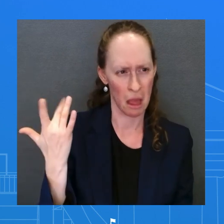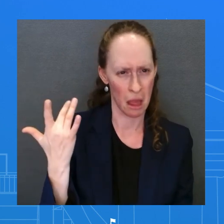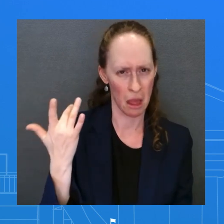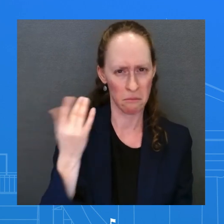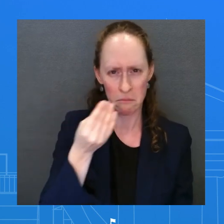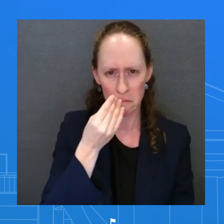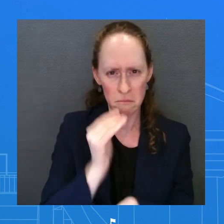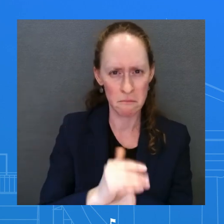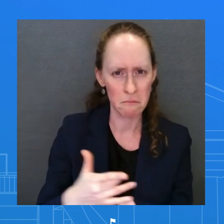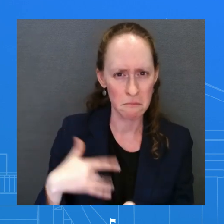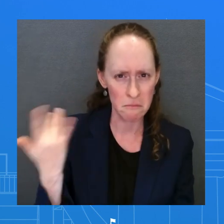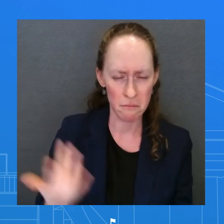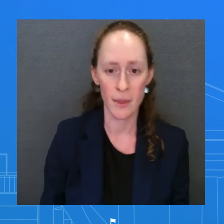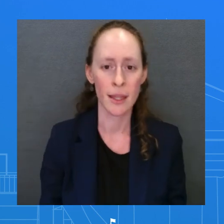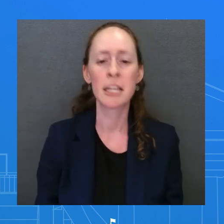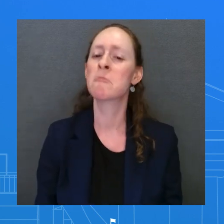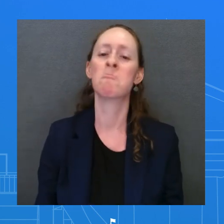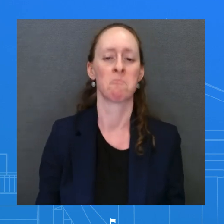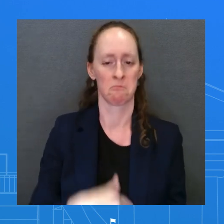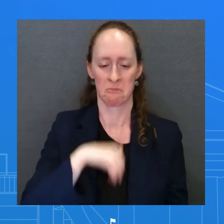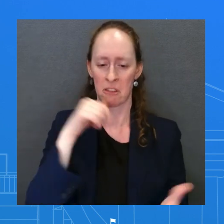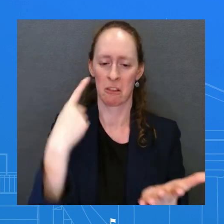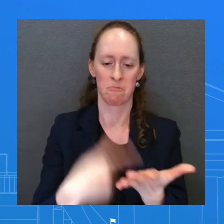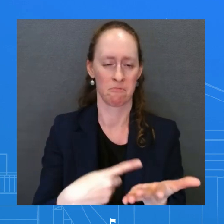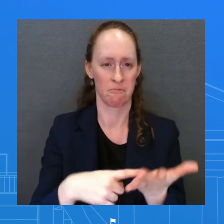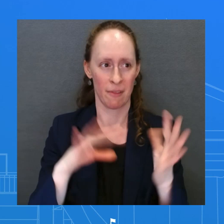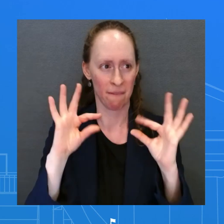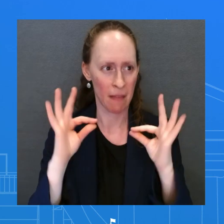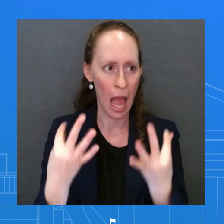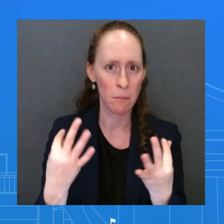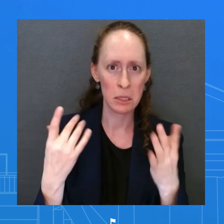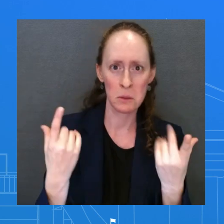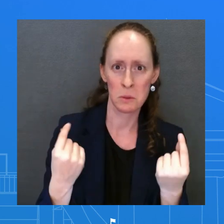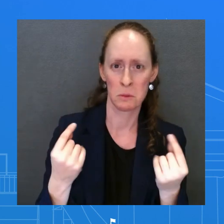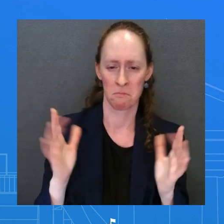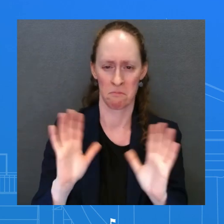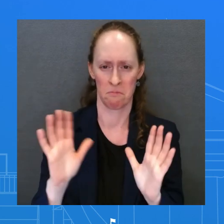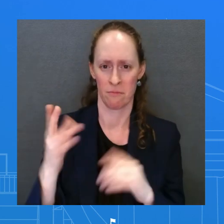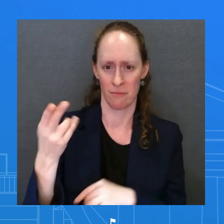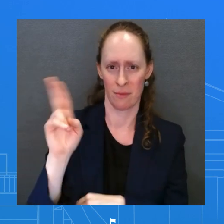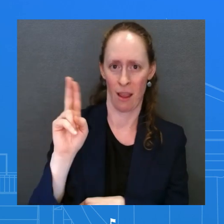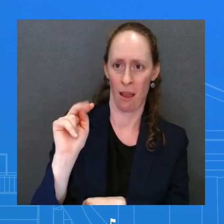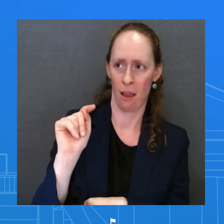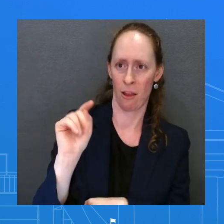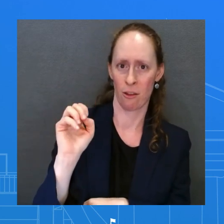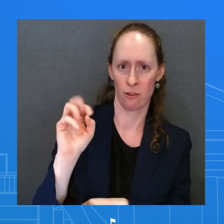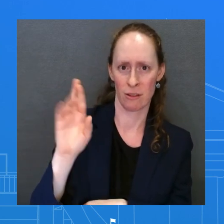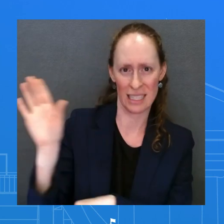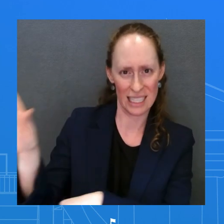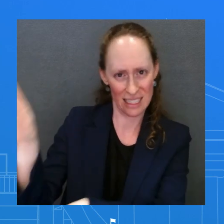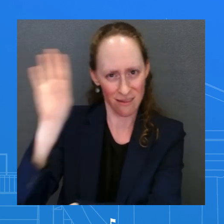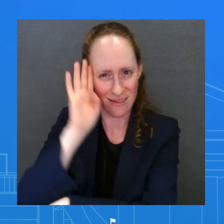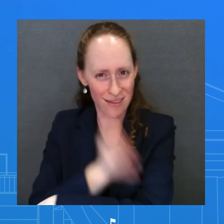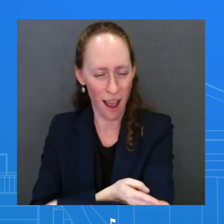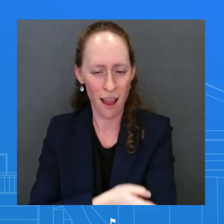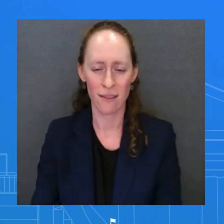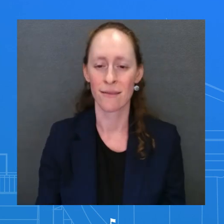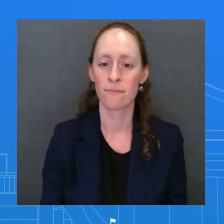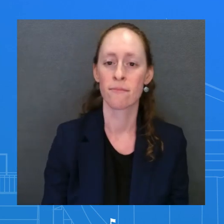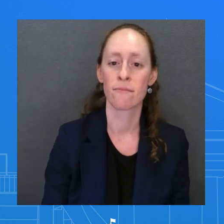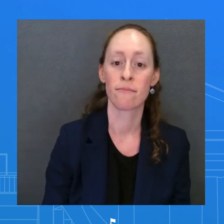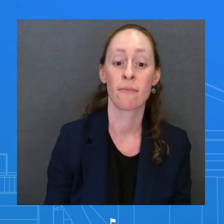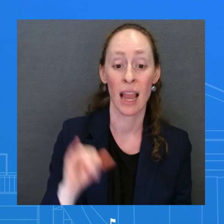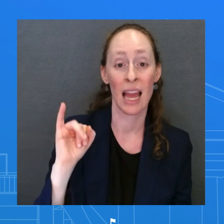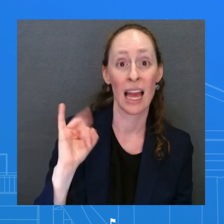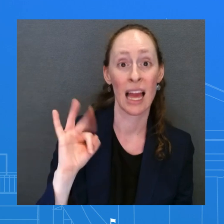personal family discussion. As you know, Hunter is his son. I'm just not going to get into it. Let me ask you this. If Hunter Biden wasn't the president's son, would he have